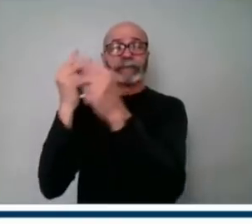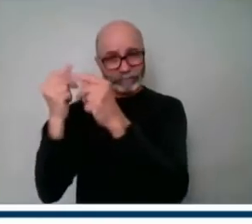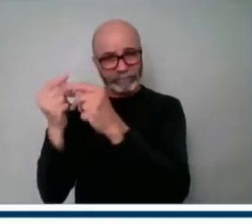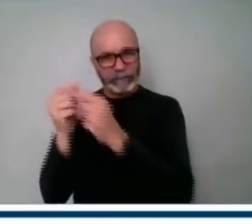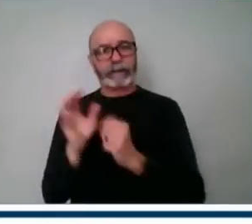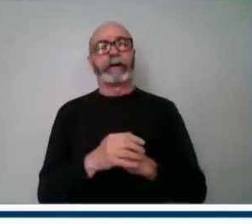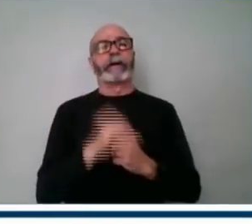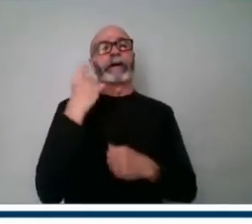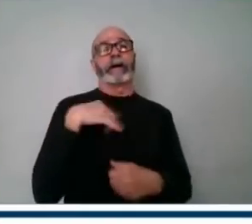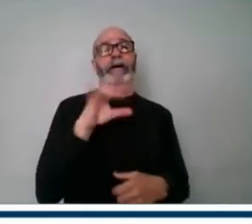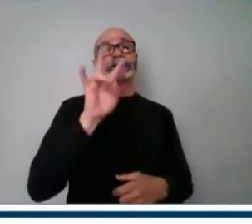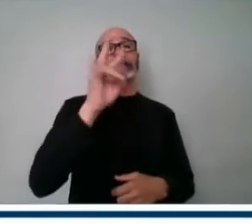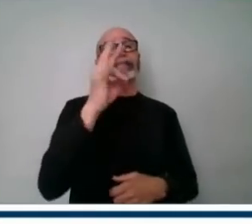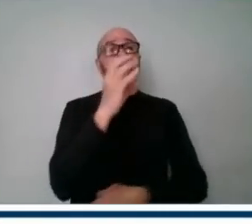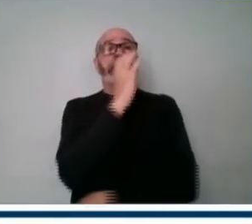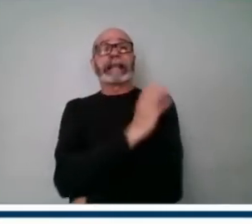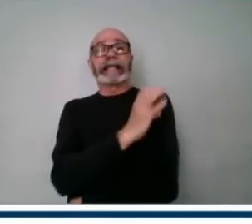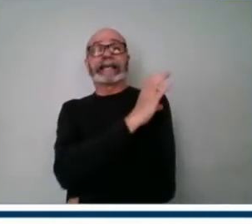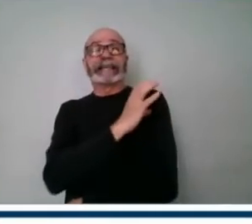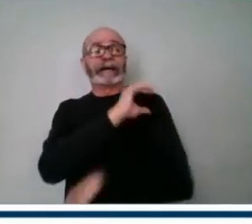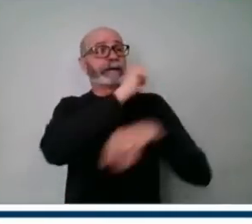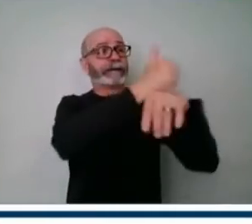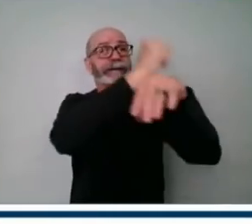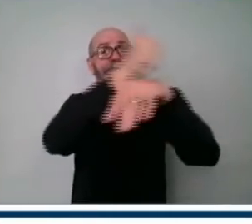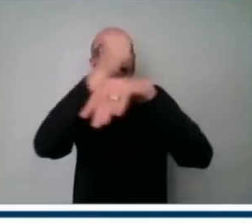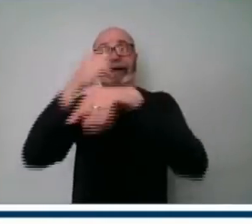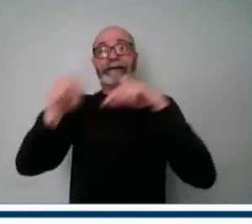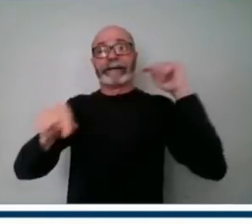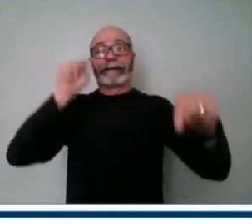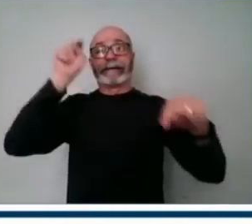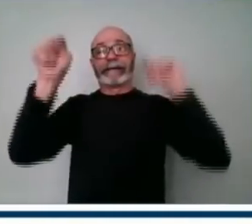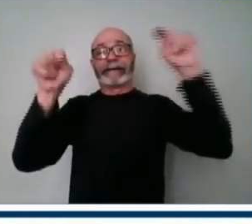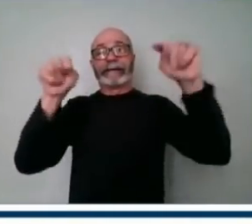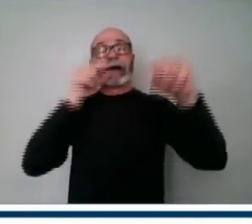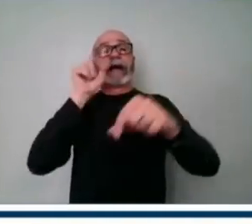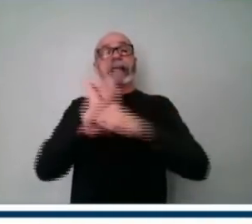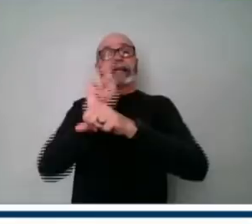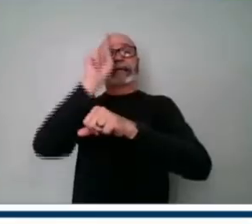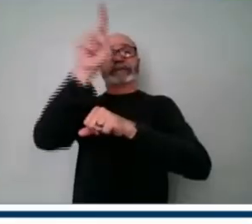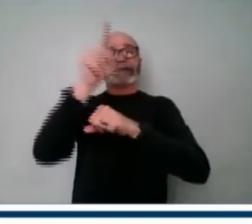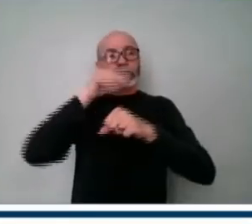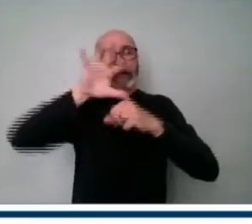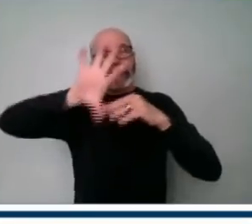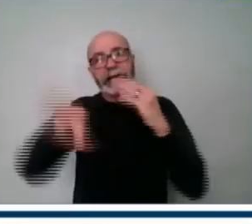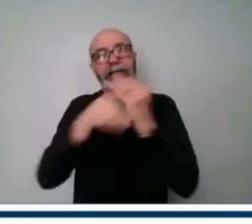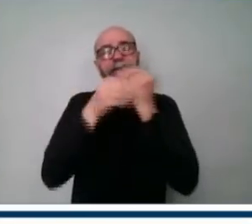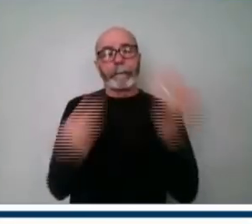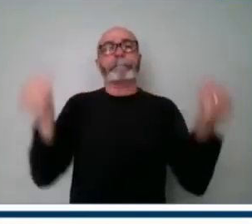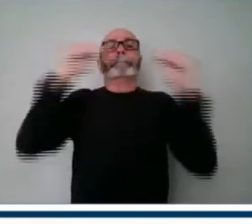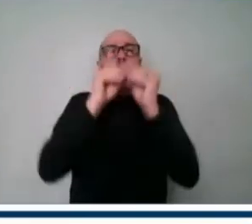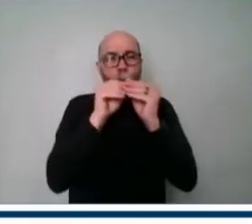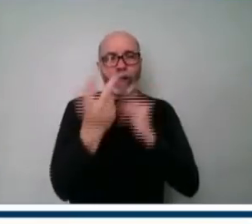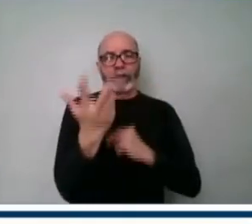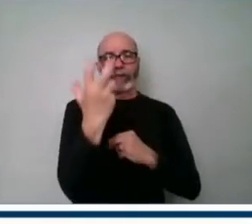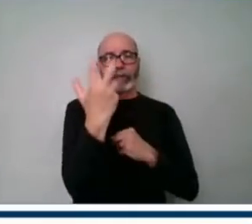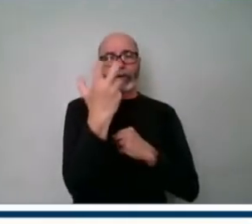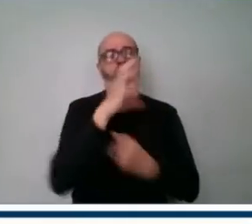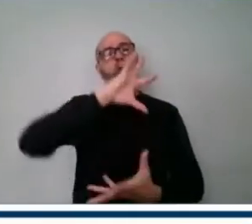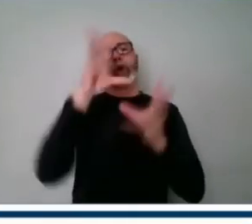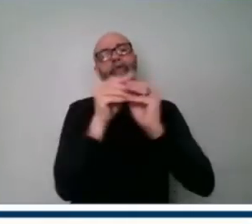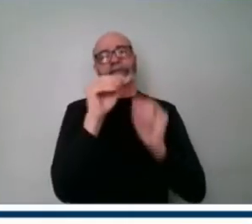3 more will join online for a total of 10. And there are still appointments open at 4 of the community